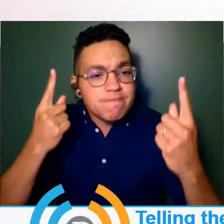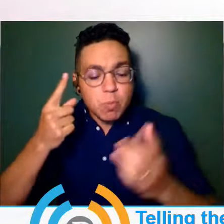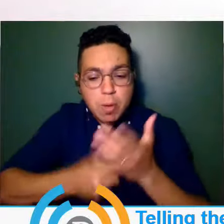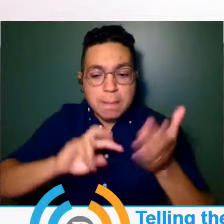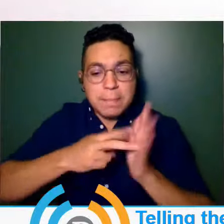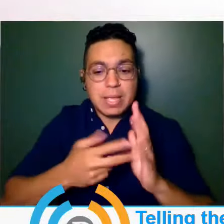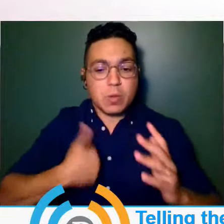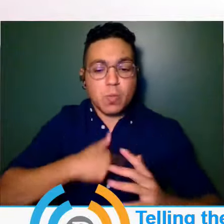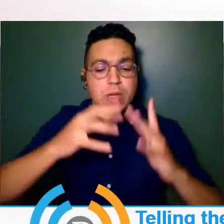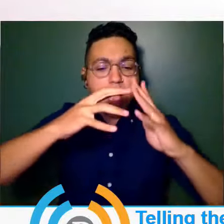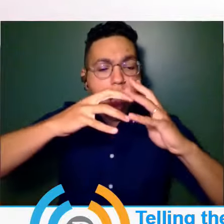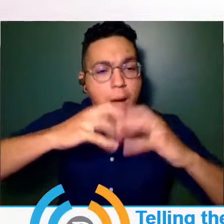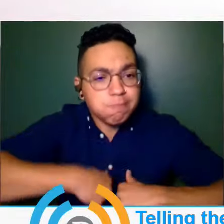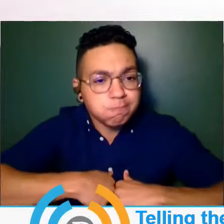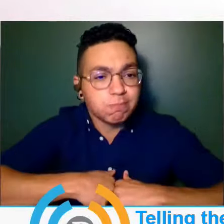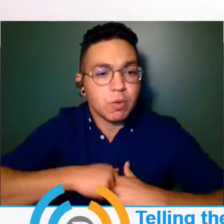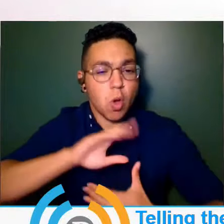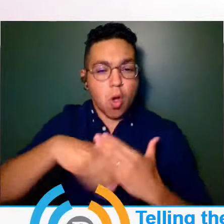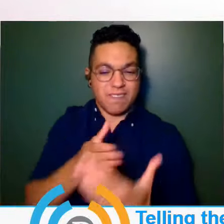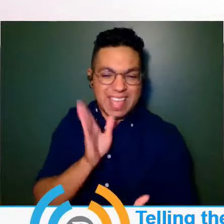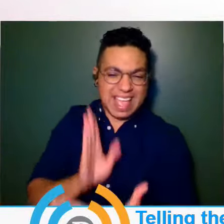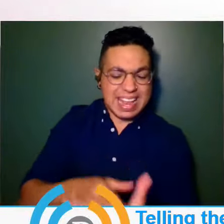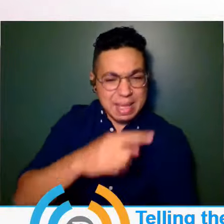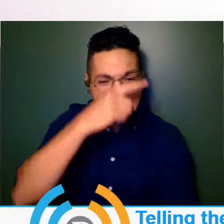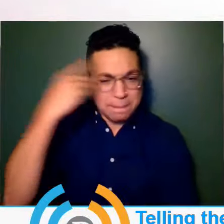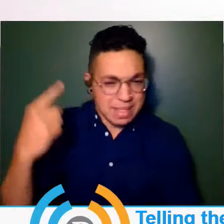dismantle the anti-Blackness and racism